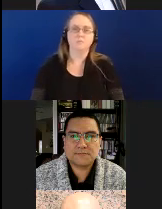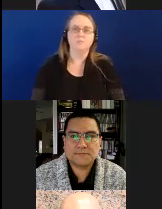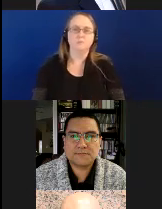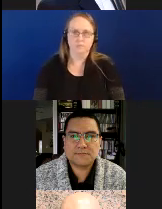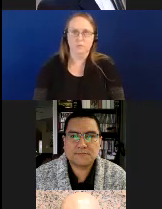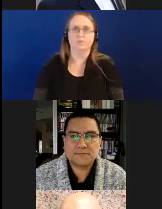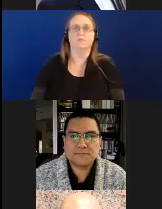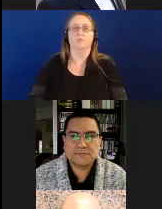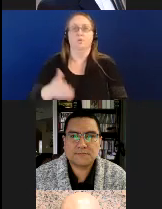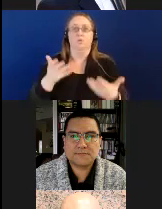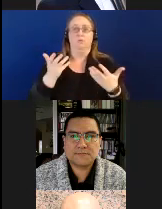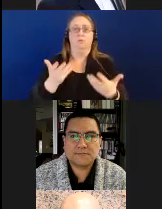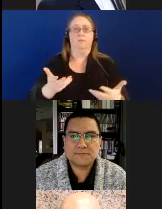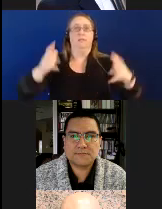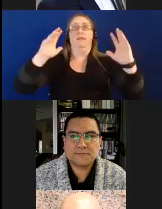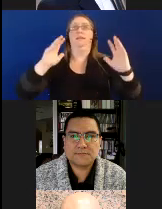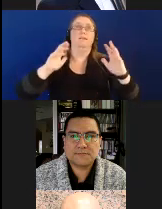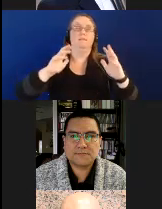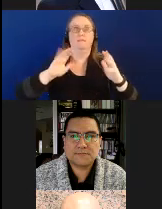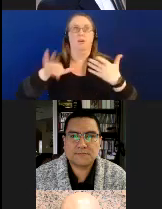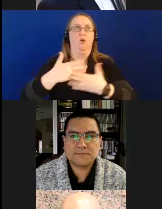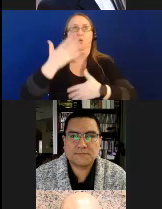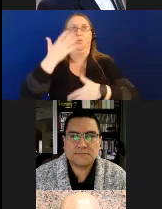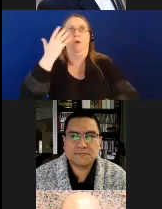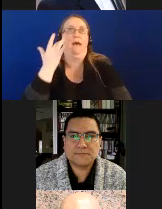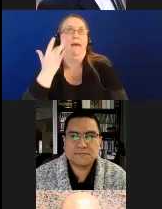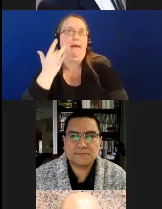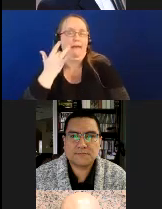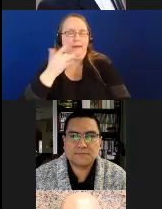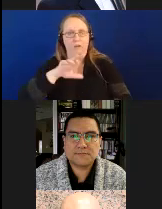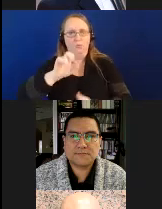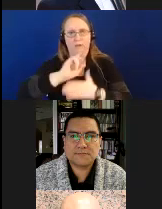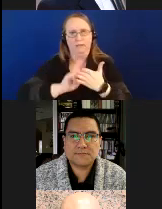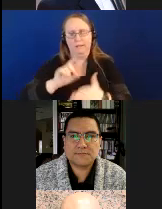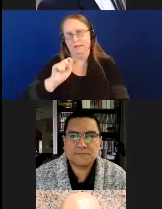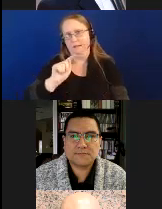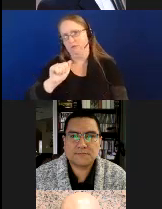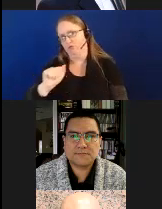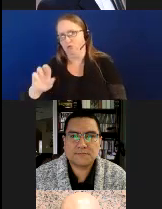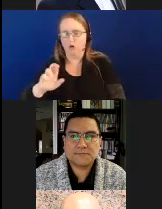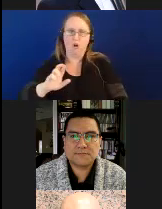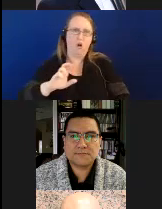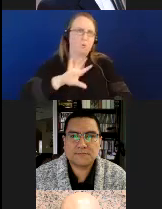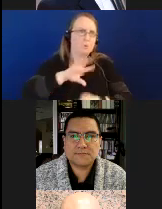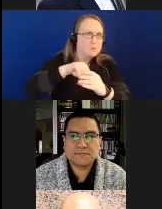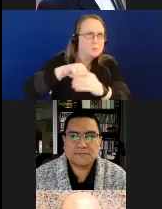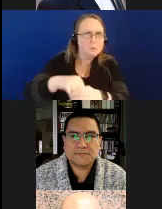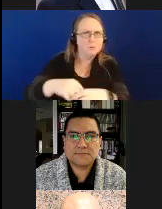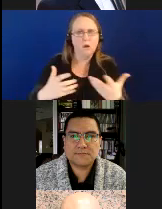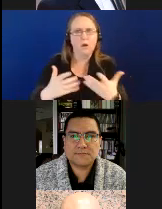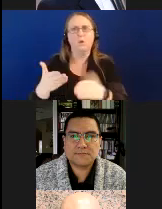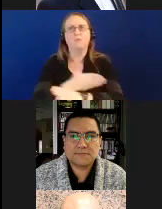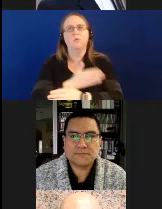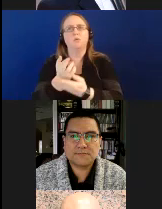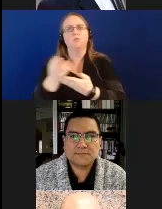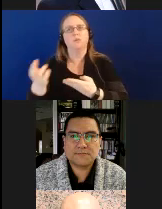Okay, so that's the end of, here's all the why behind the STAAR redesign, all the components of the STAAR redesign. Before I go into